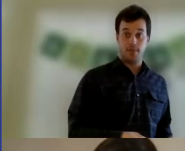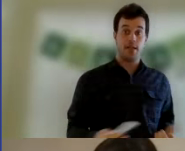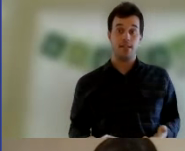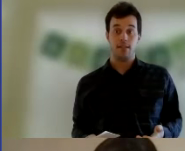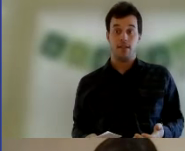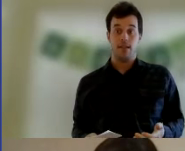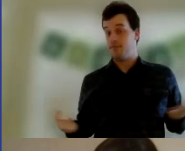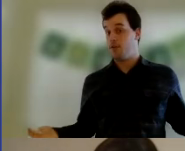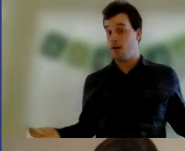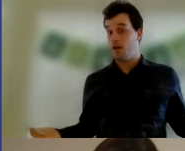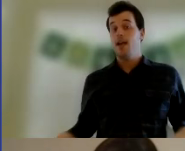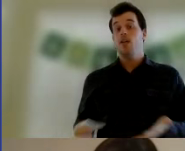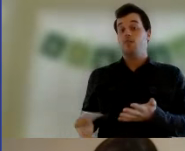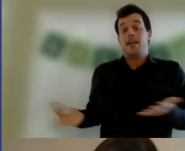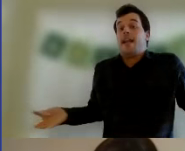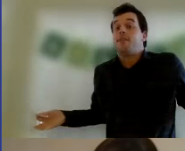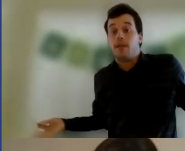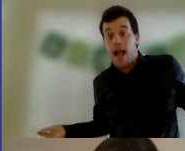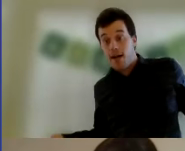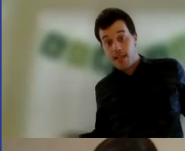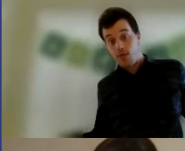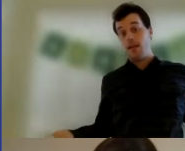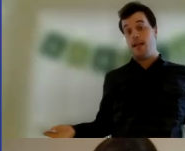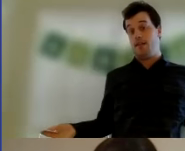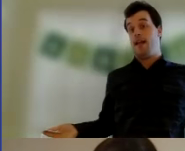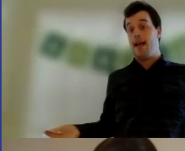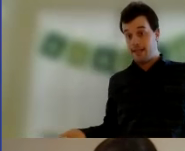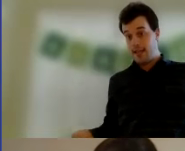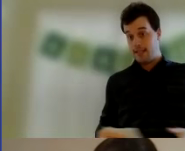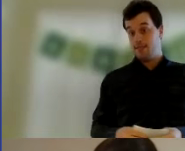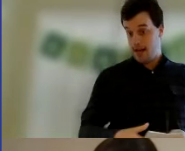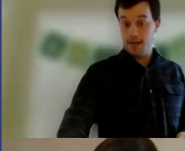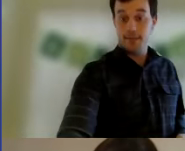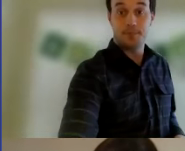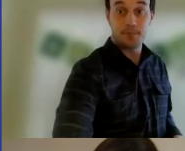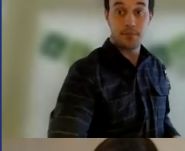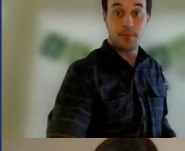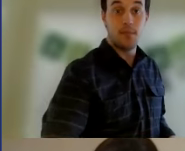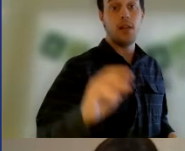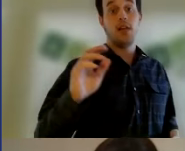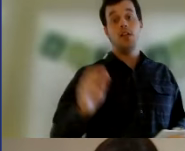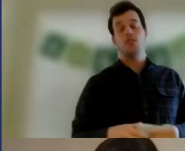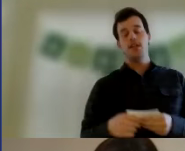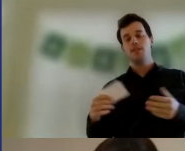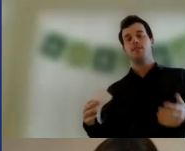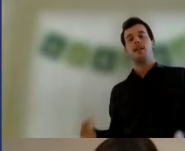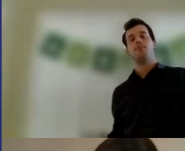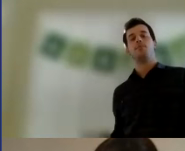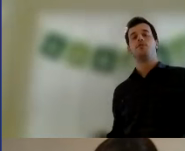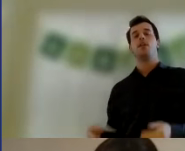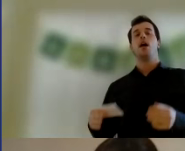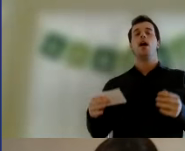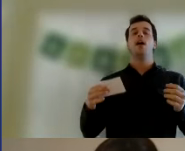this plan. Because after all, why can't everyone have equal internet access, right? So here are